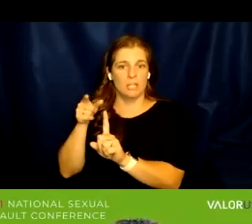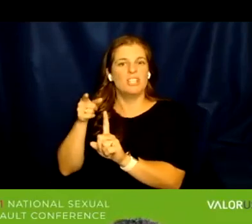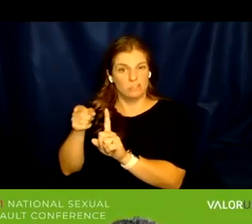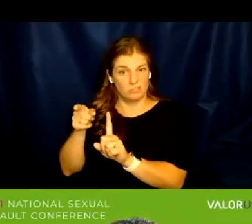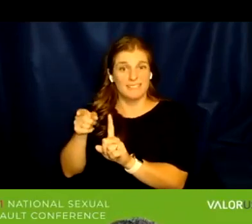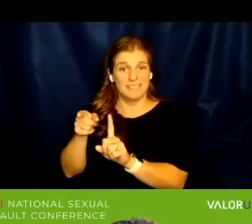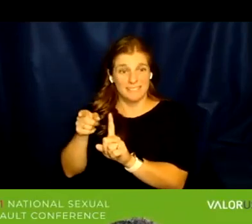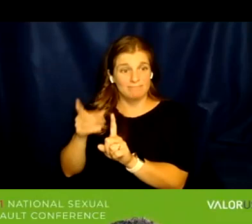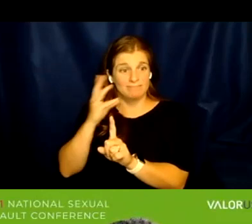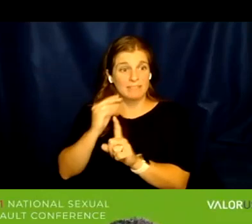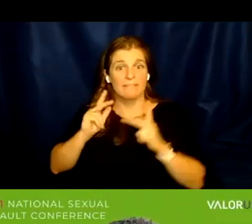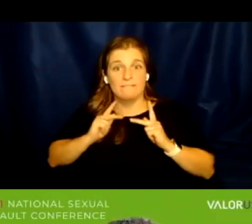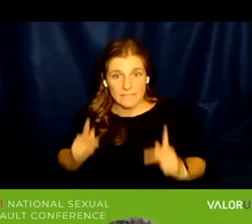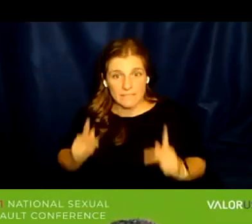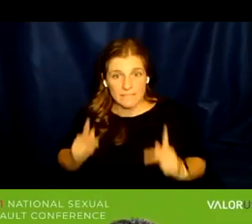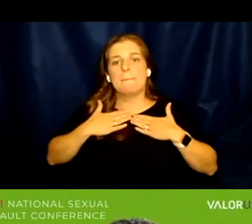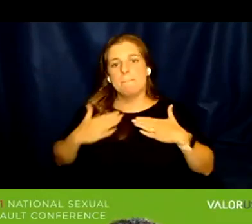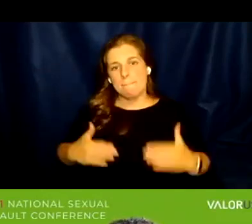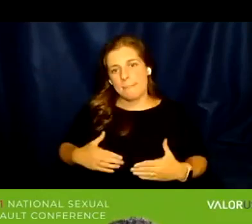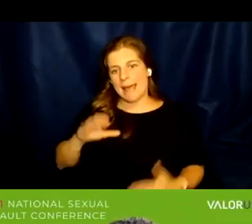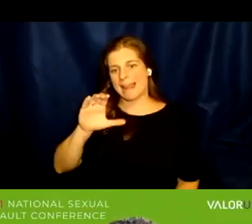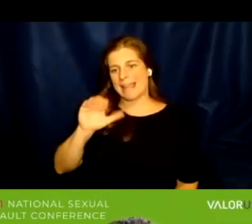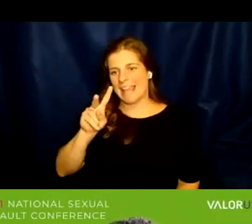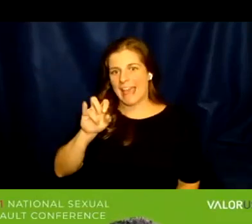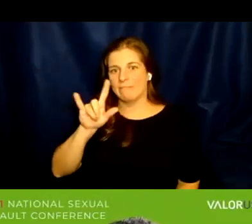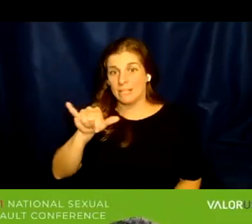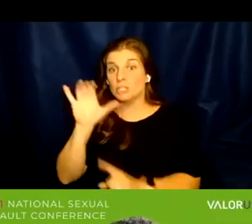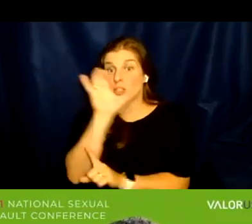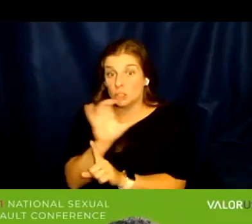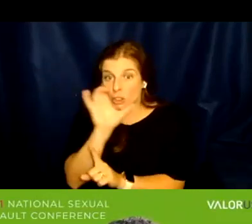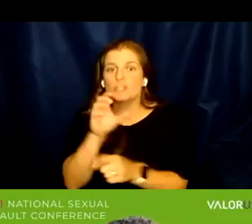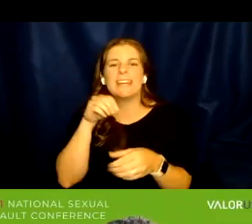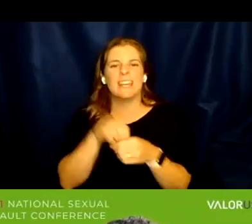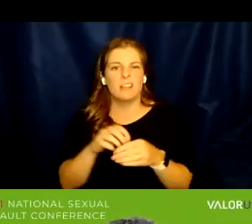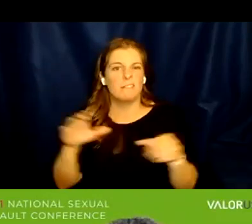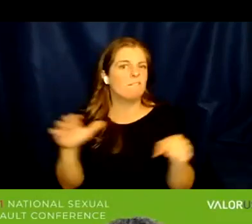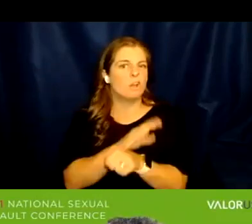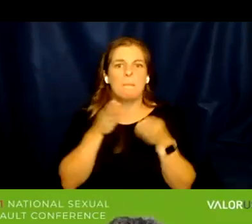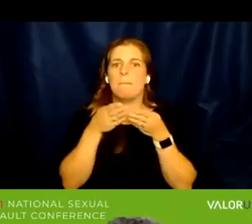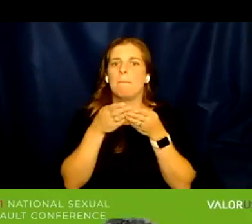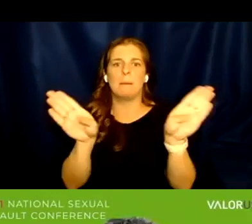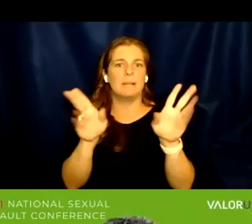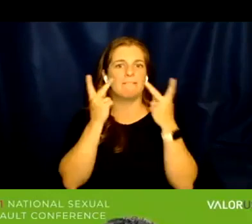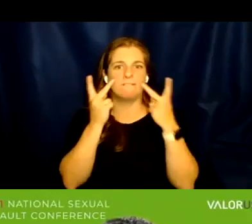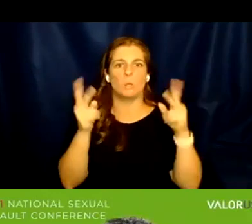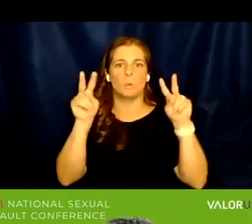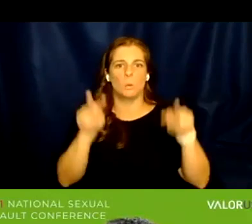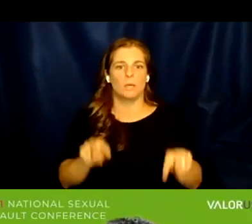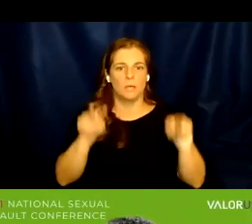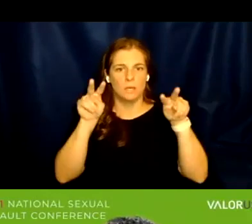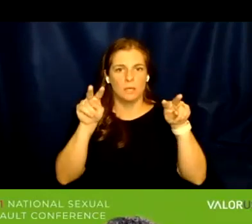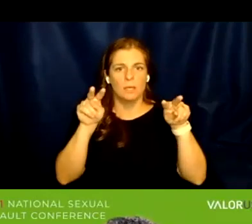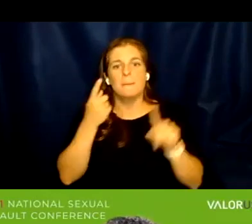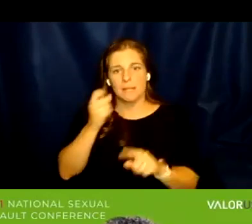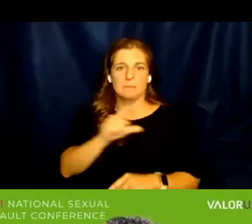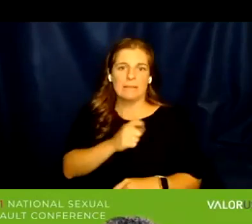physical body cavity search in full public view by police outside a gas station in Houston, who claimed that they caught a whiff of marijuana when